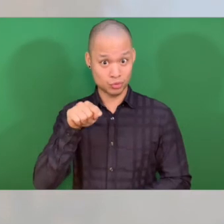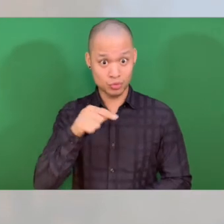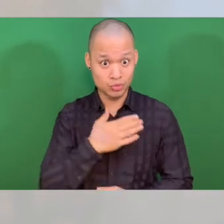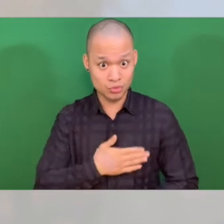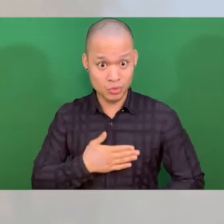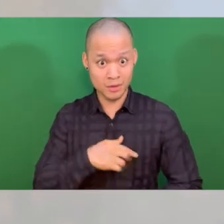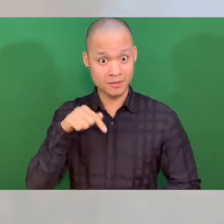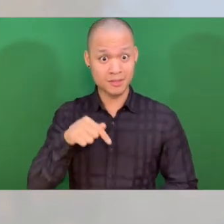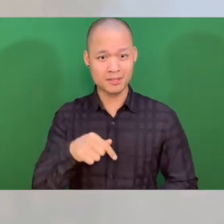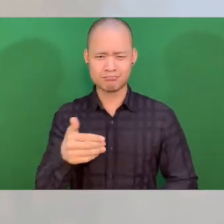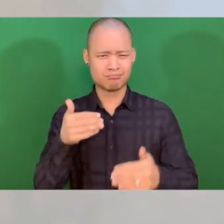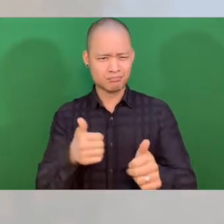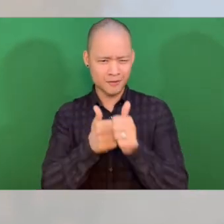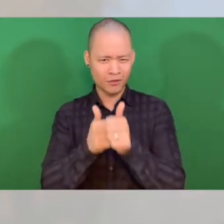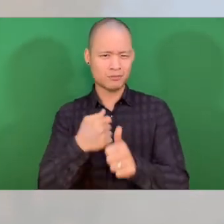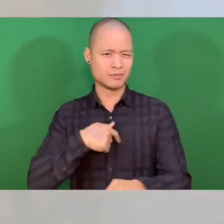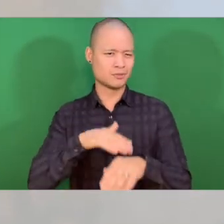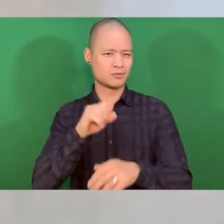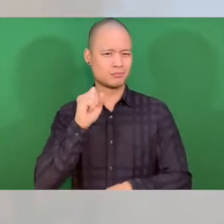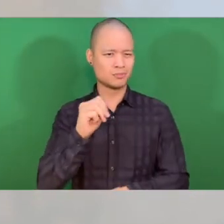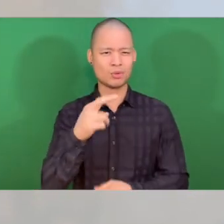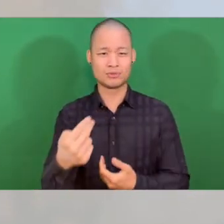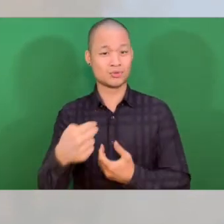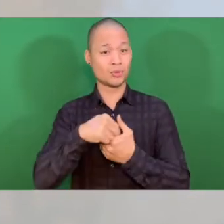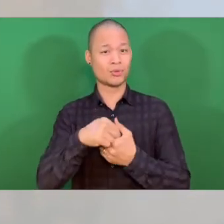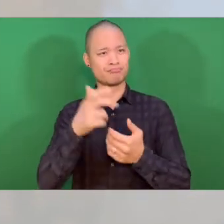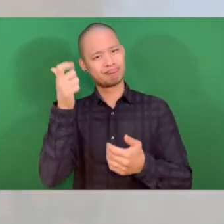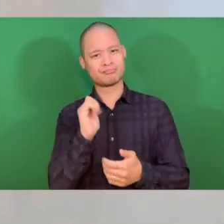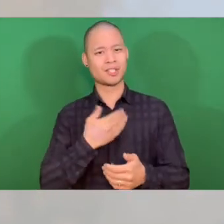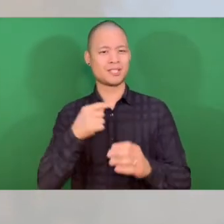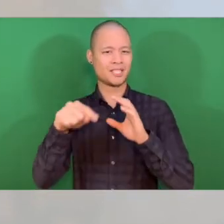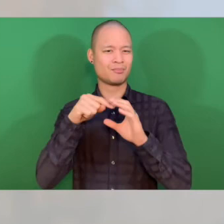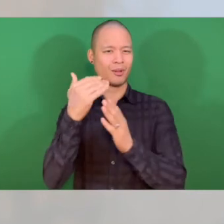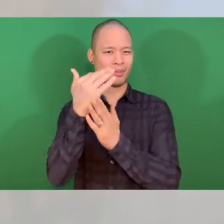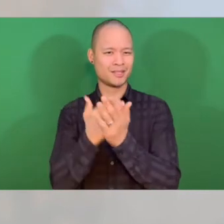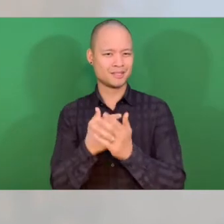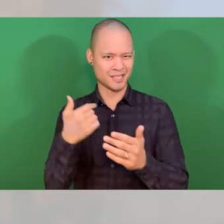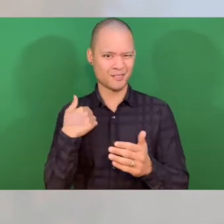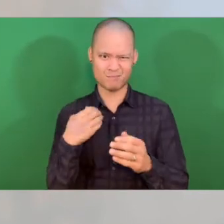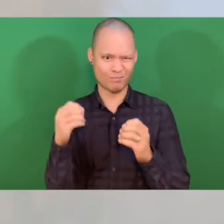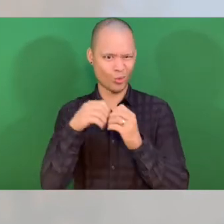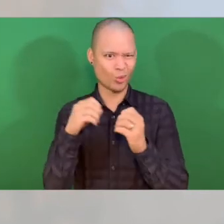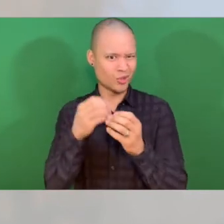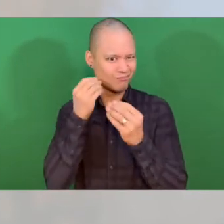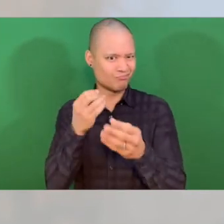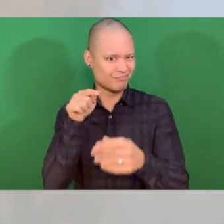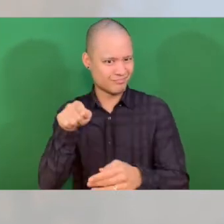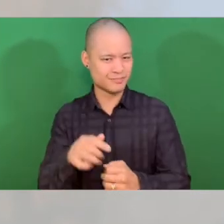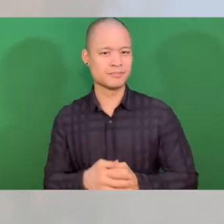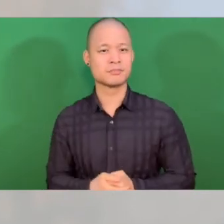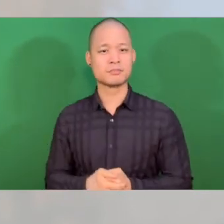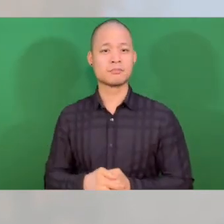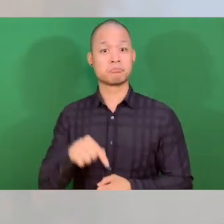us on social media or join our mailing list, because there's plenty more programming where that came from. Coming up from May 13 to